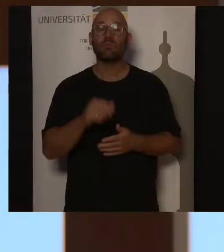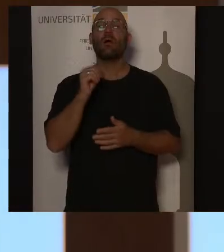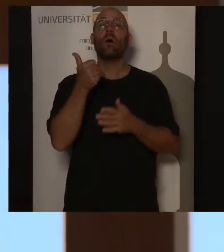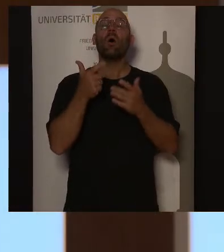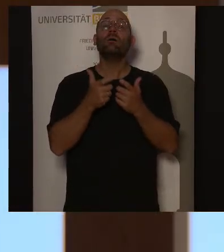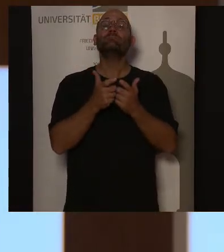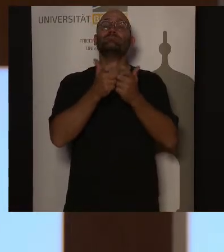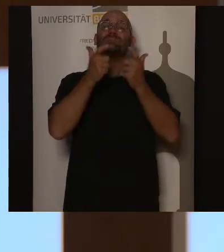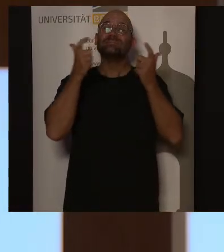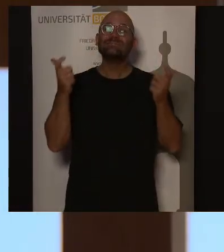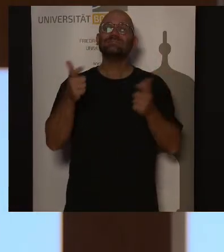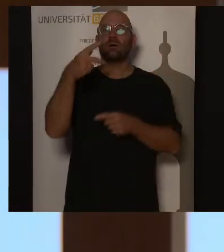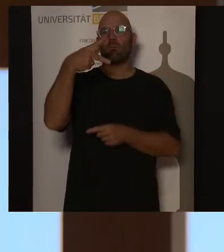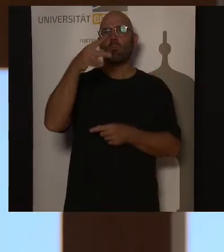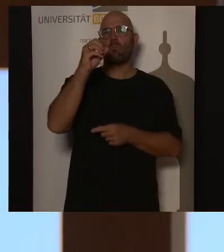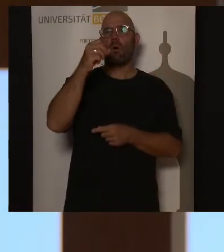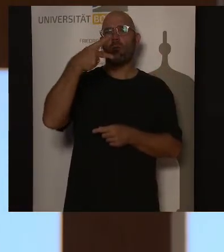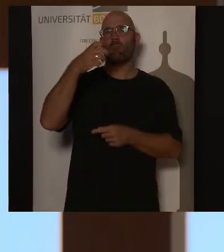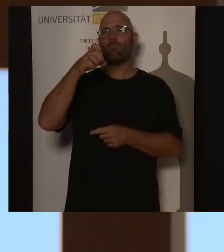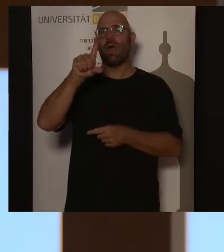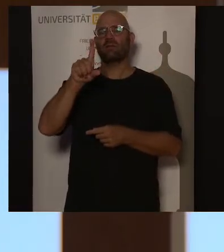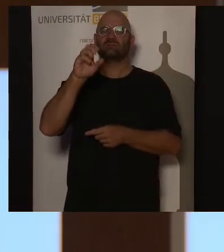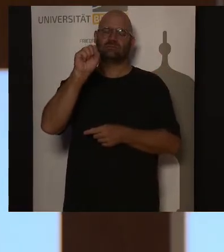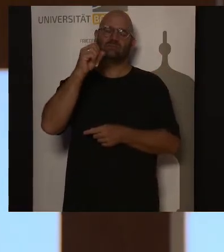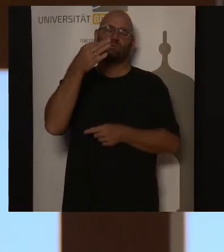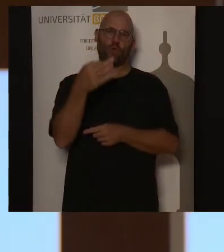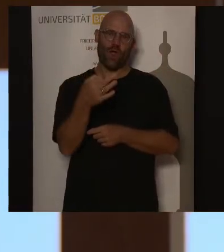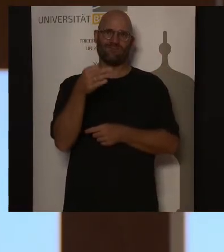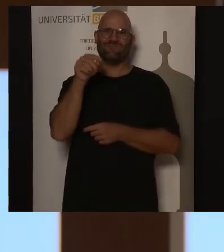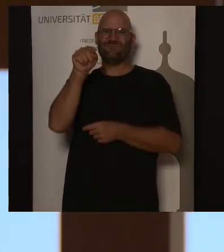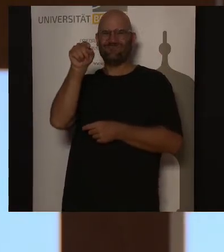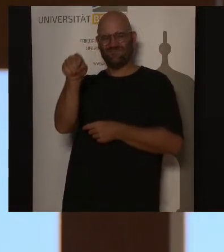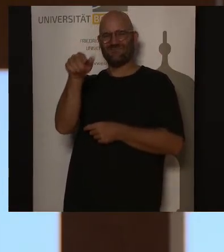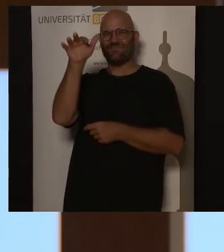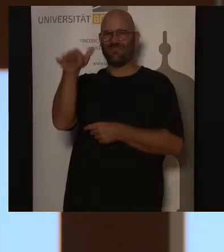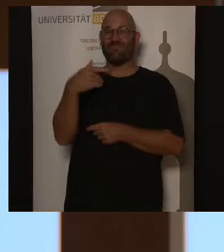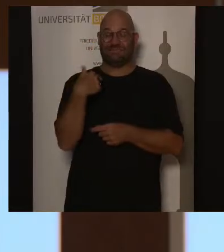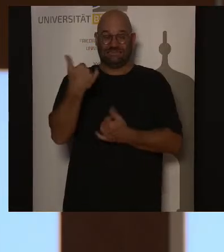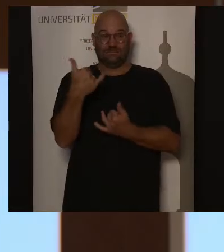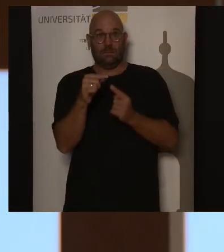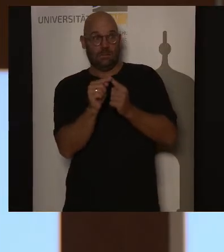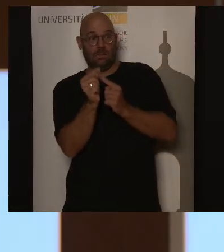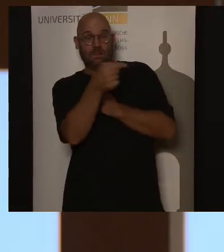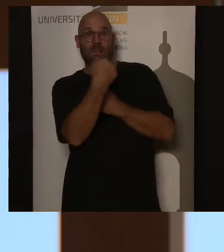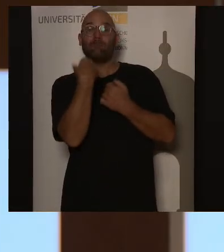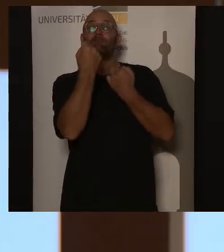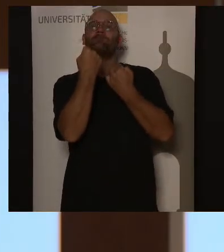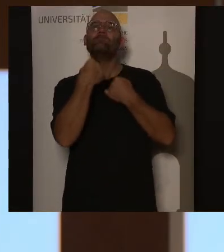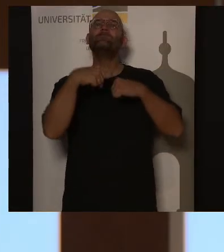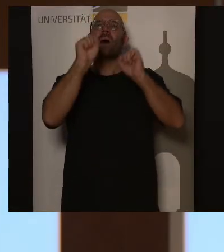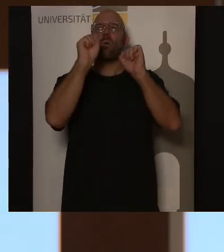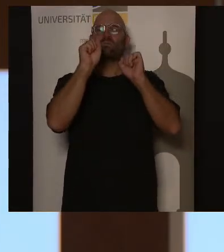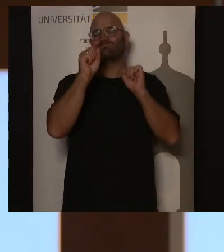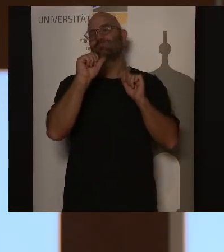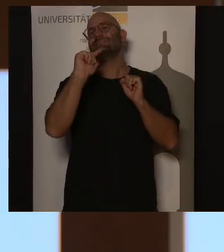And our largest canteen, for example, is on the Poppelsdorf campus, because there's